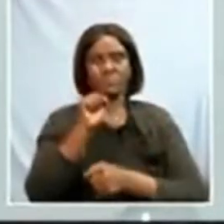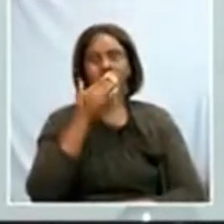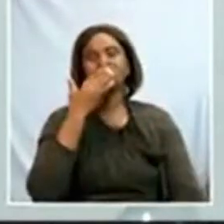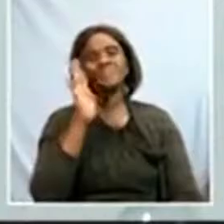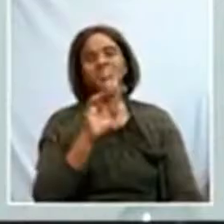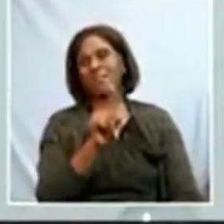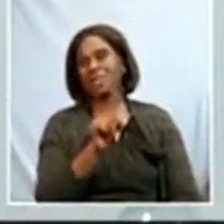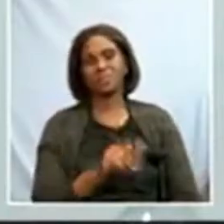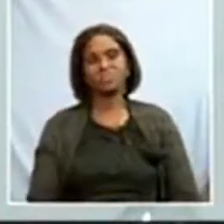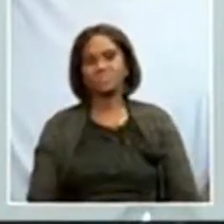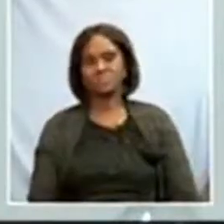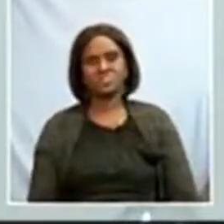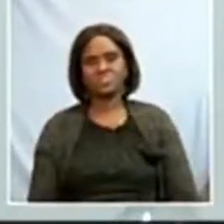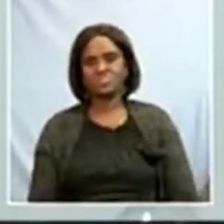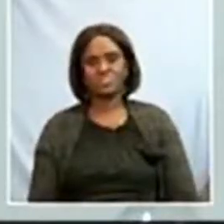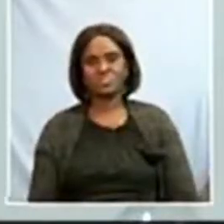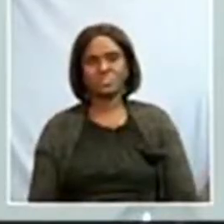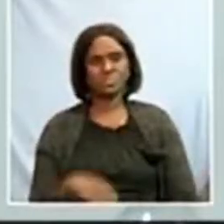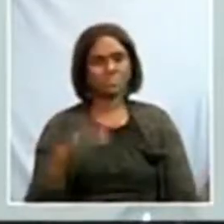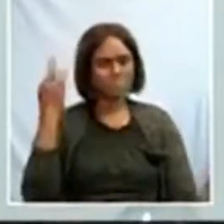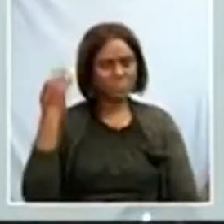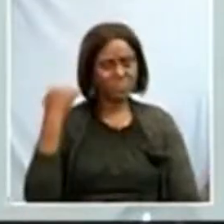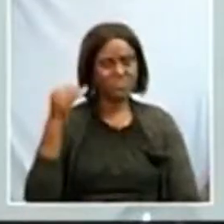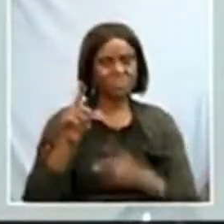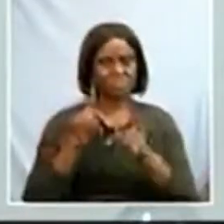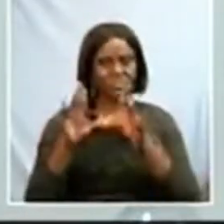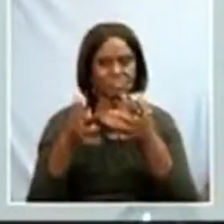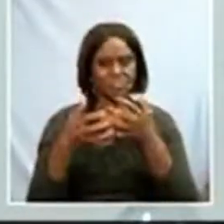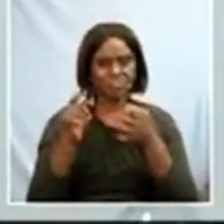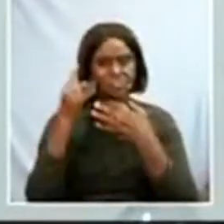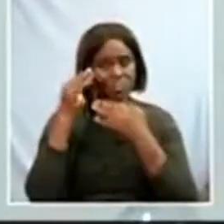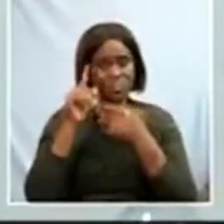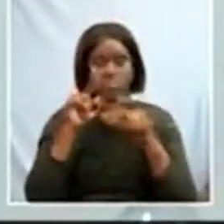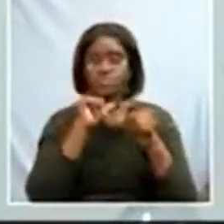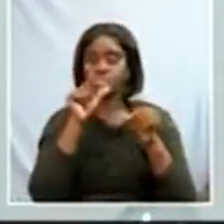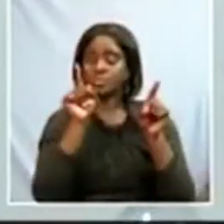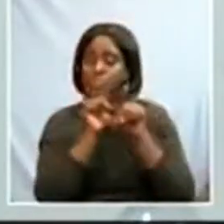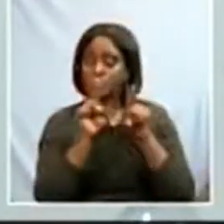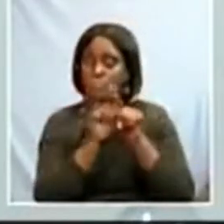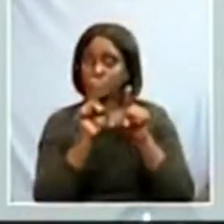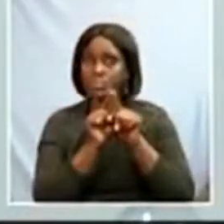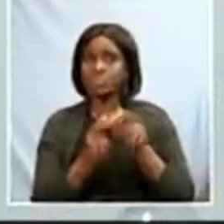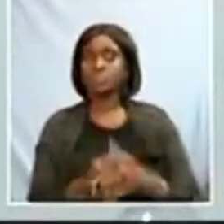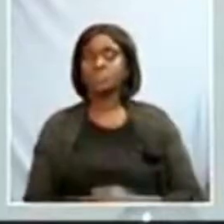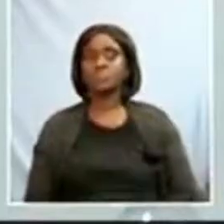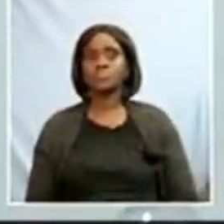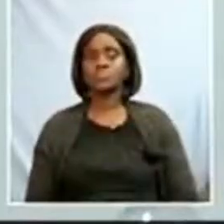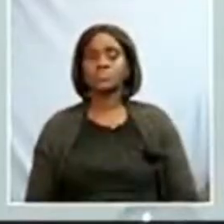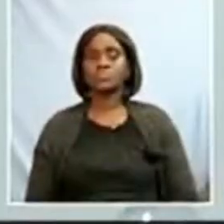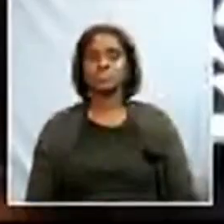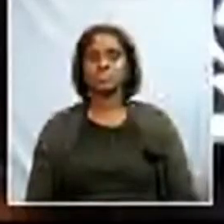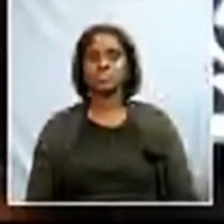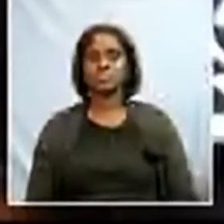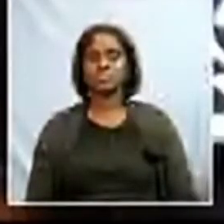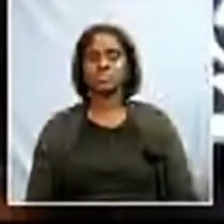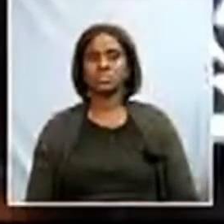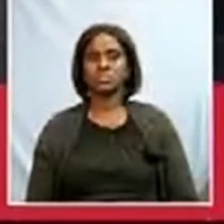affair. Former director engineering, I hope you're not doing the same way of.